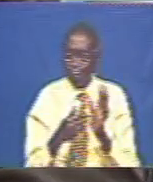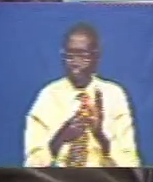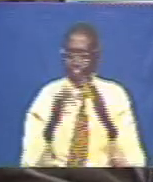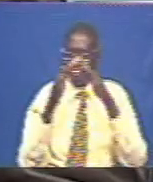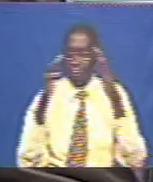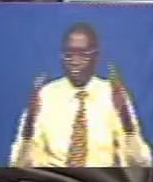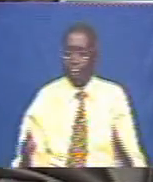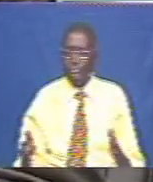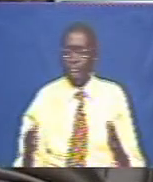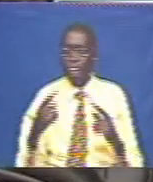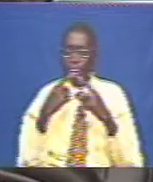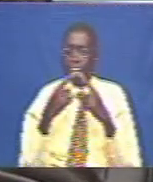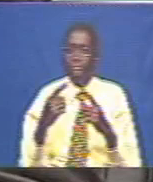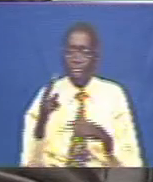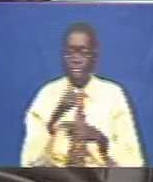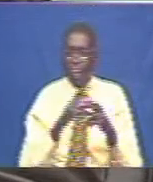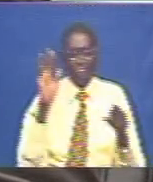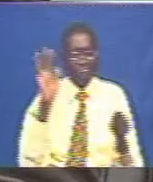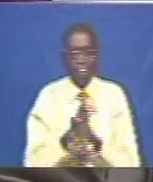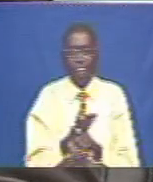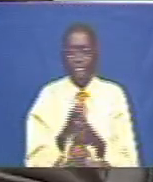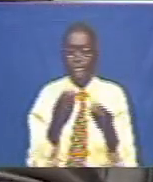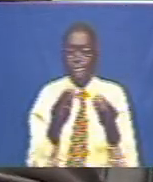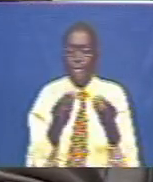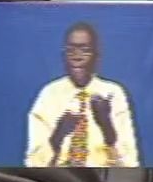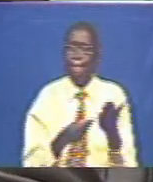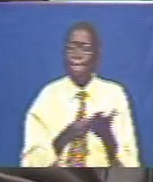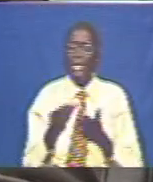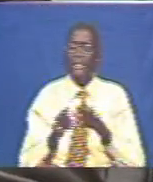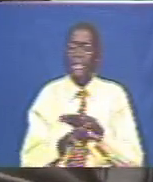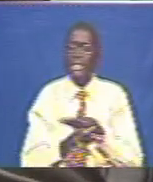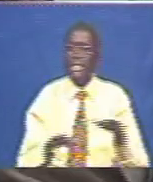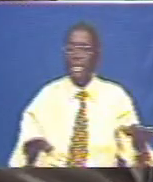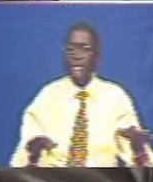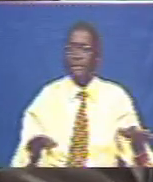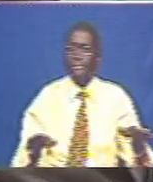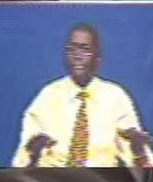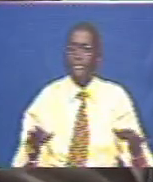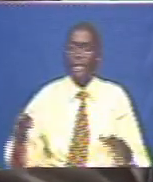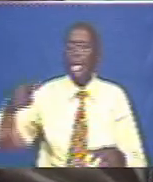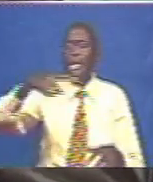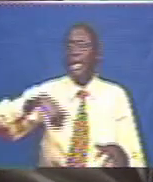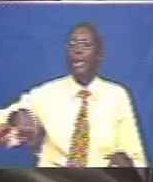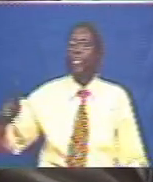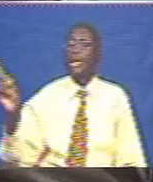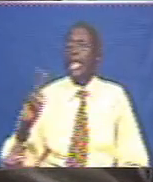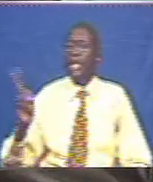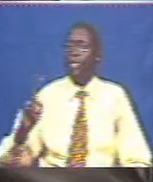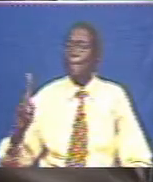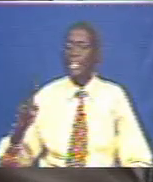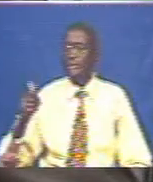saying, we have spent a lot of money to buy land. We have the biggest land around Nairobi and in all other